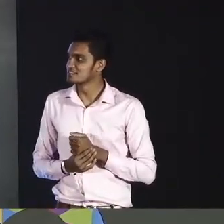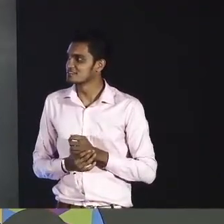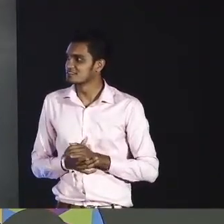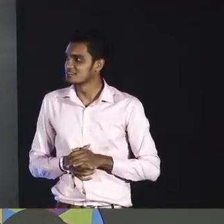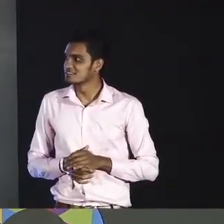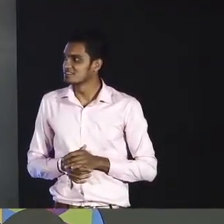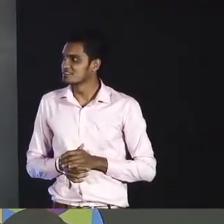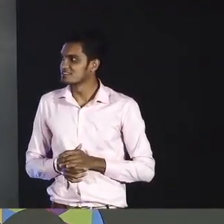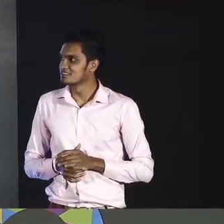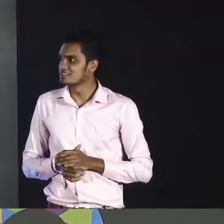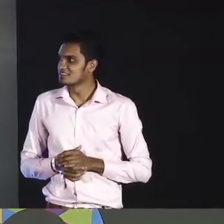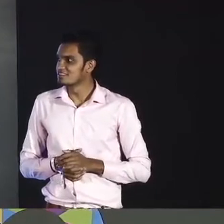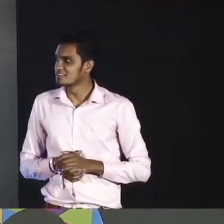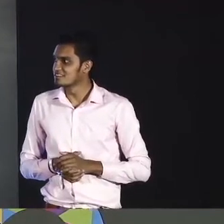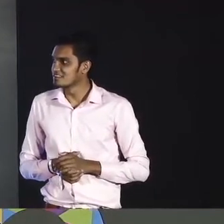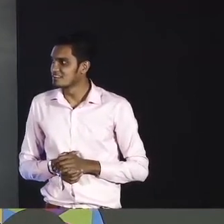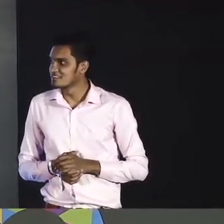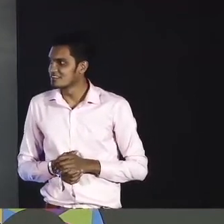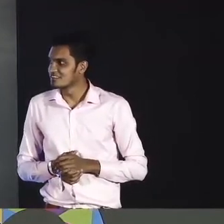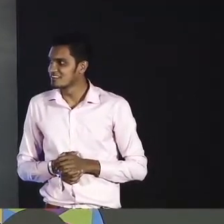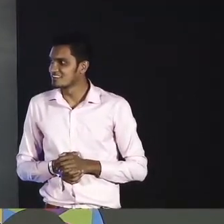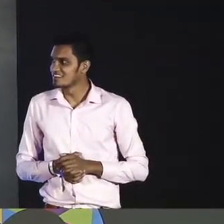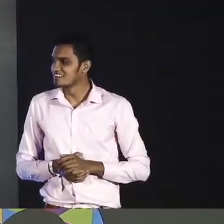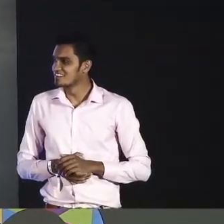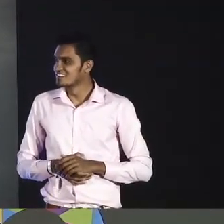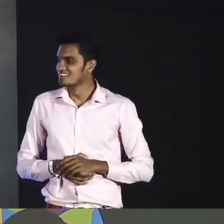balanced speaker. What he lacks in depth, he makes up in length. So don't worry. So,